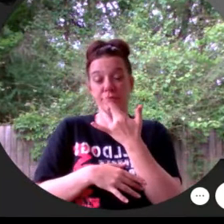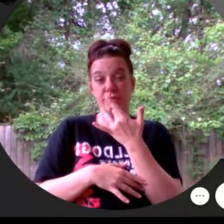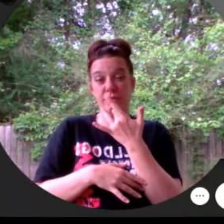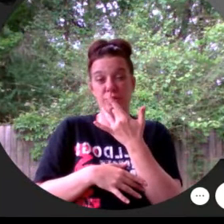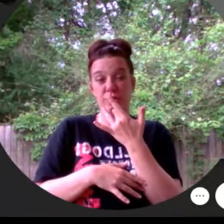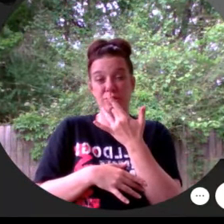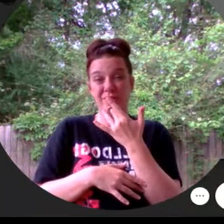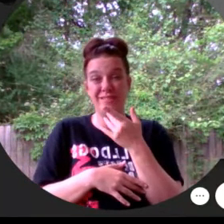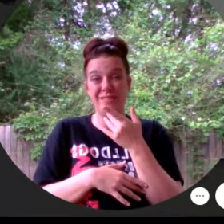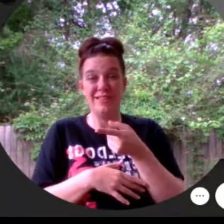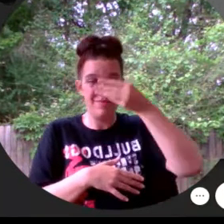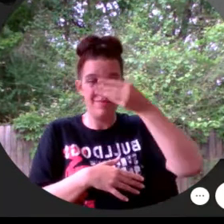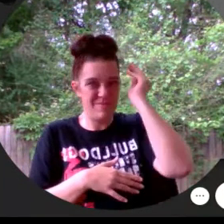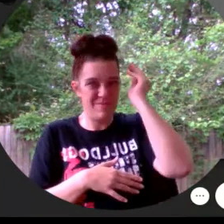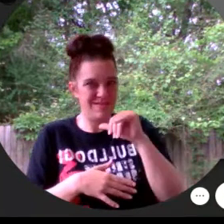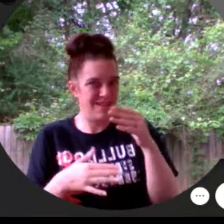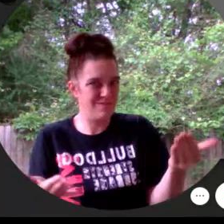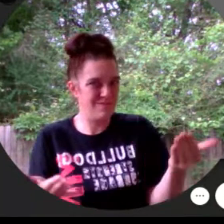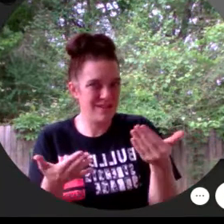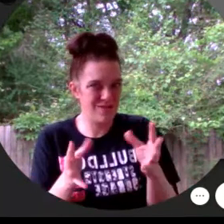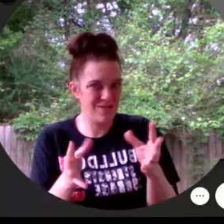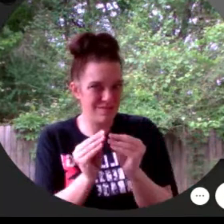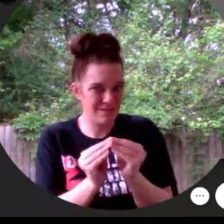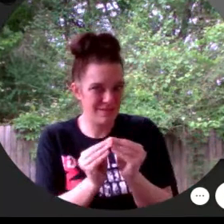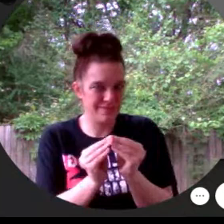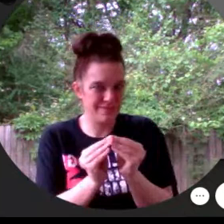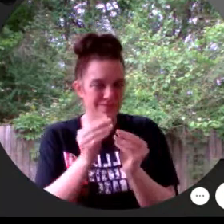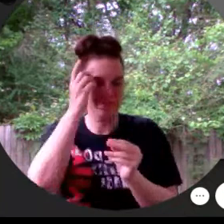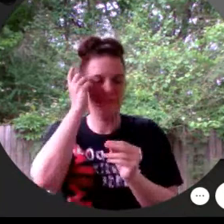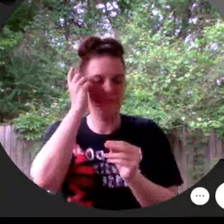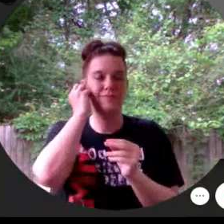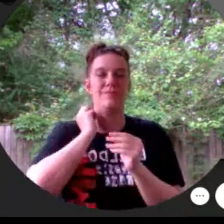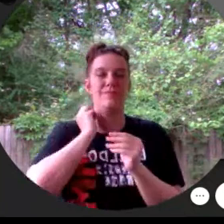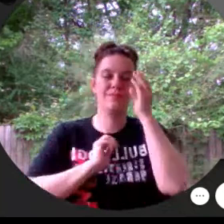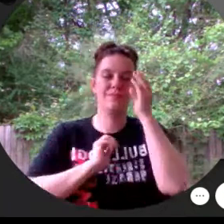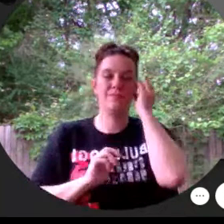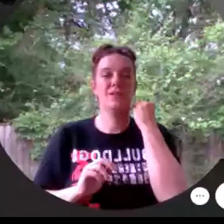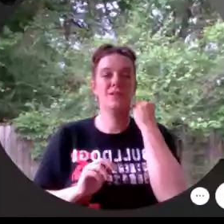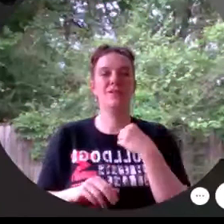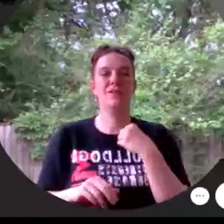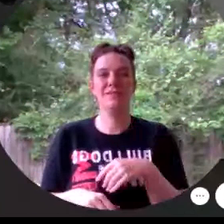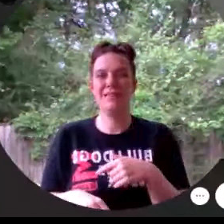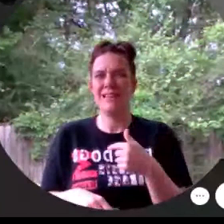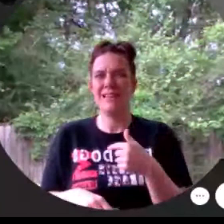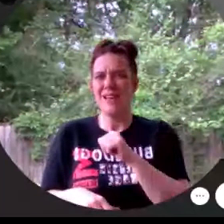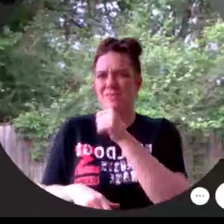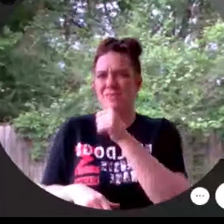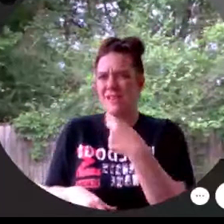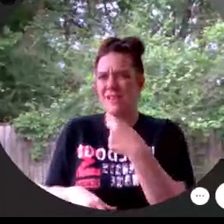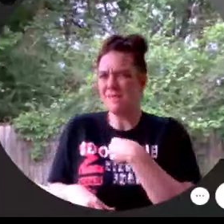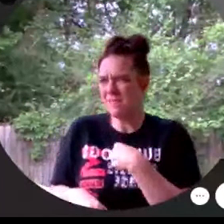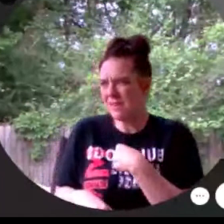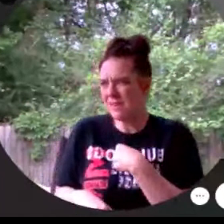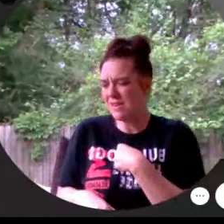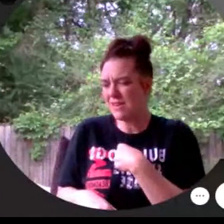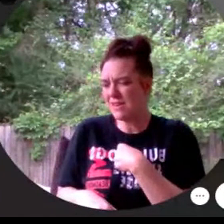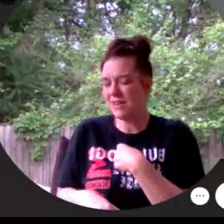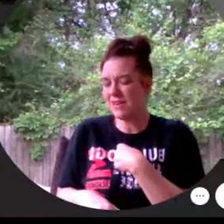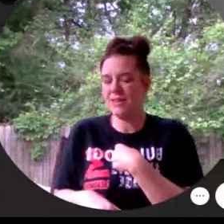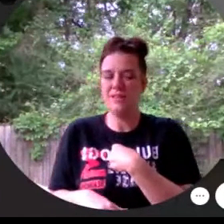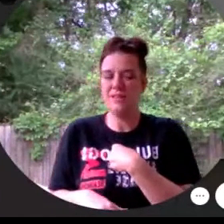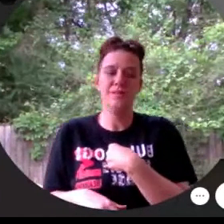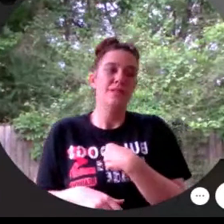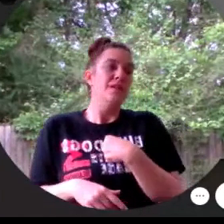that he not be at this meeting. It wasn't me, said Miles. Barkin